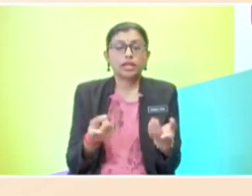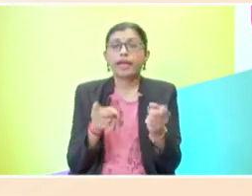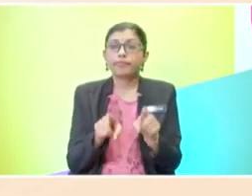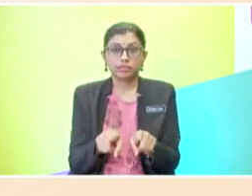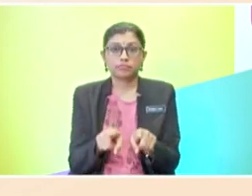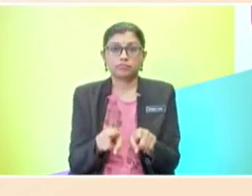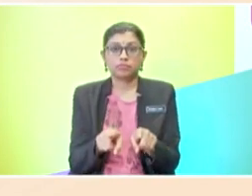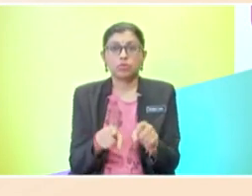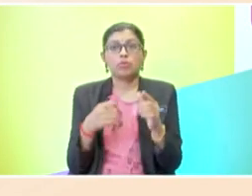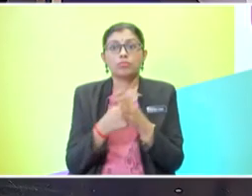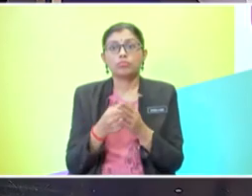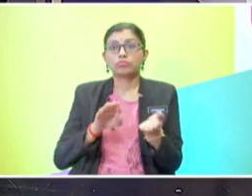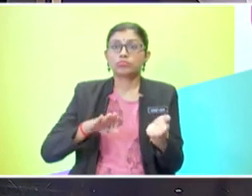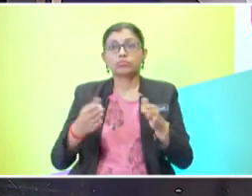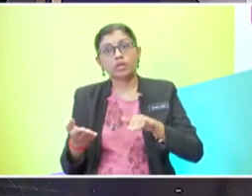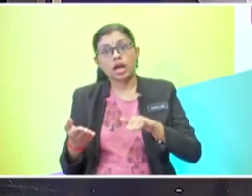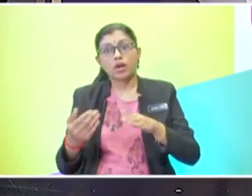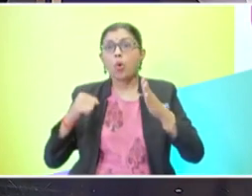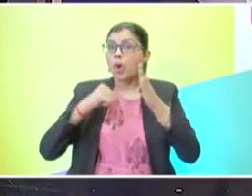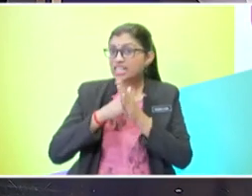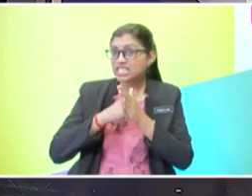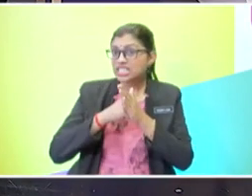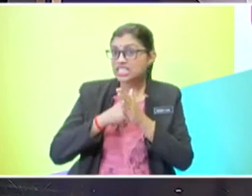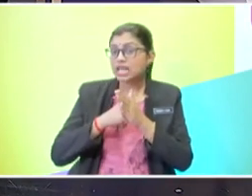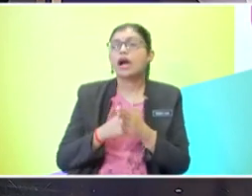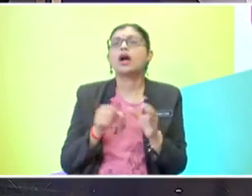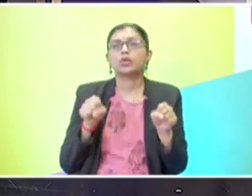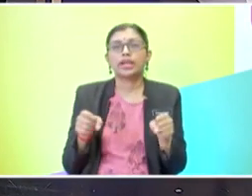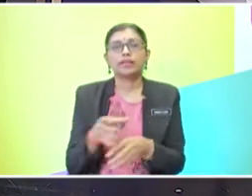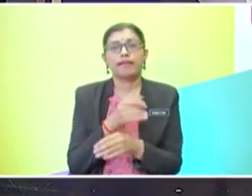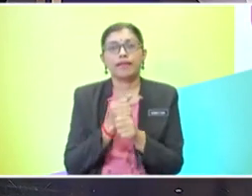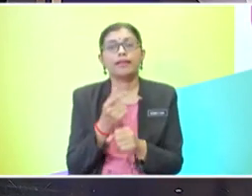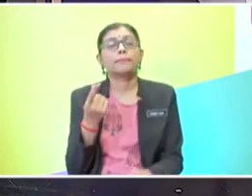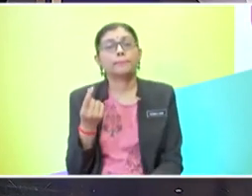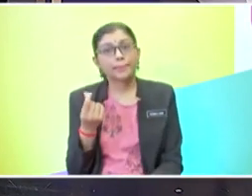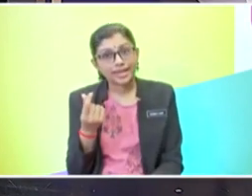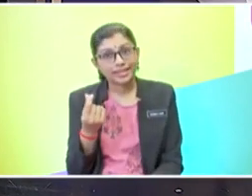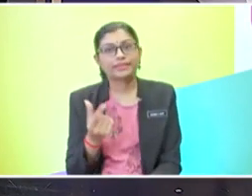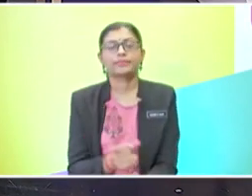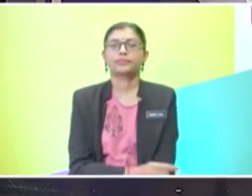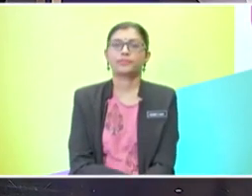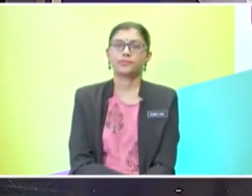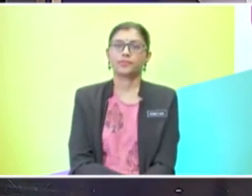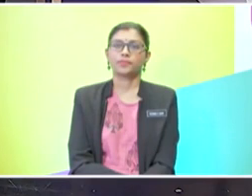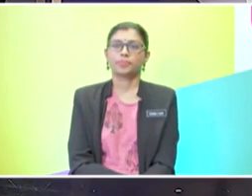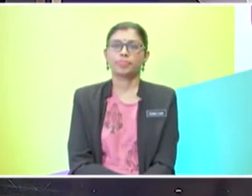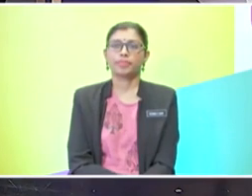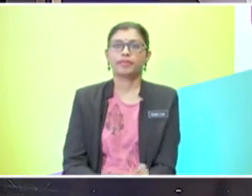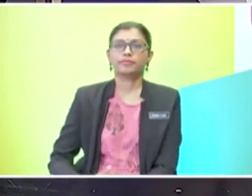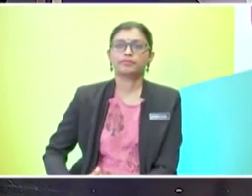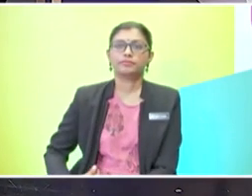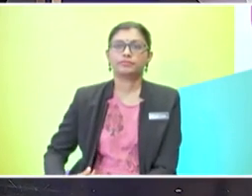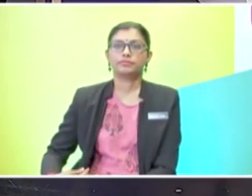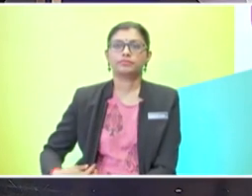accident. Okay, it's entirely to protect the, reduce the financial burden. Okay, now. Time